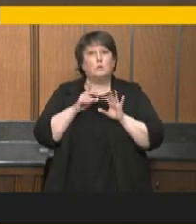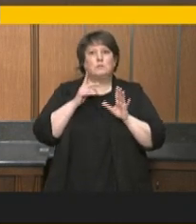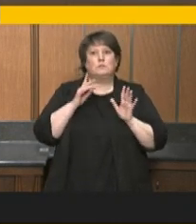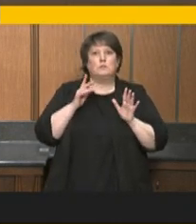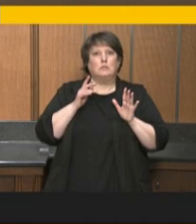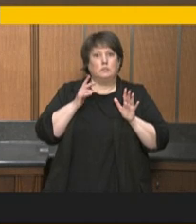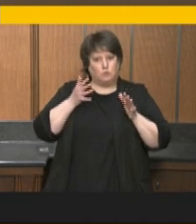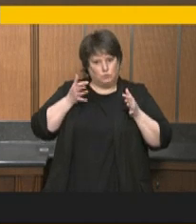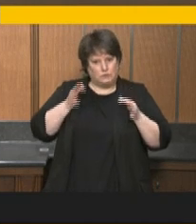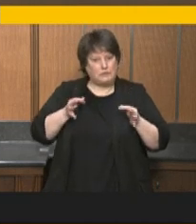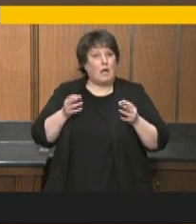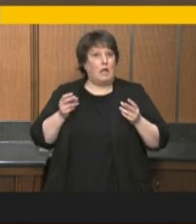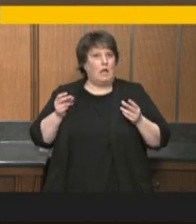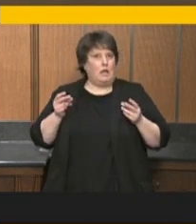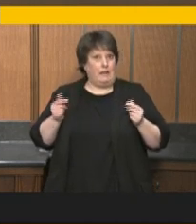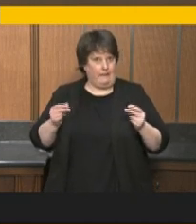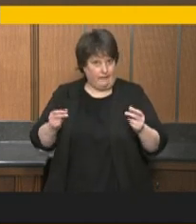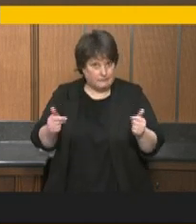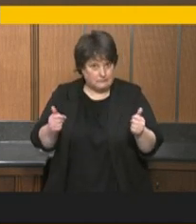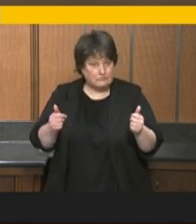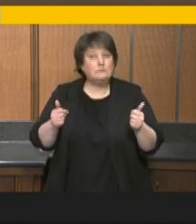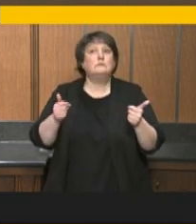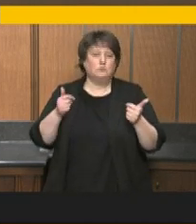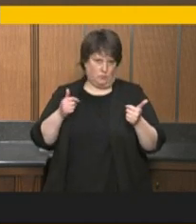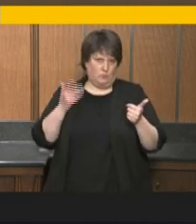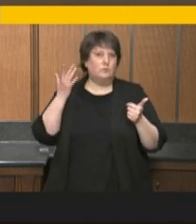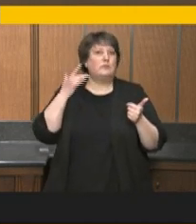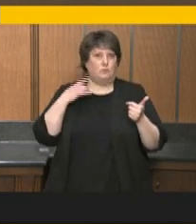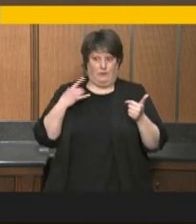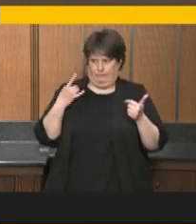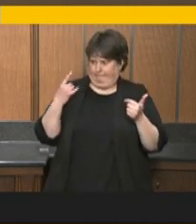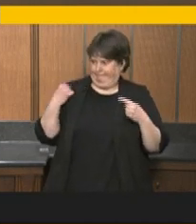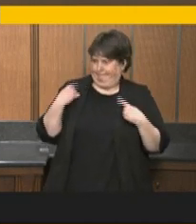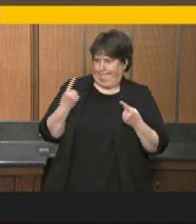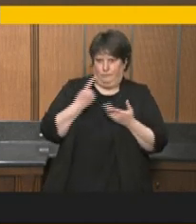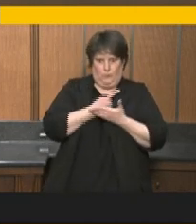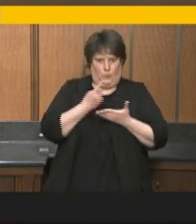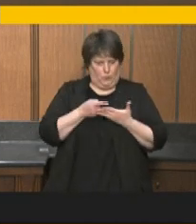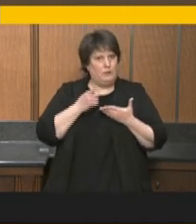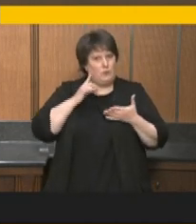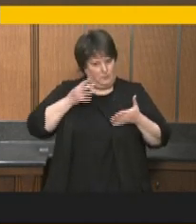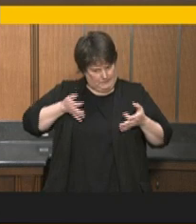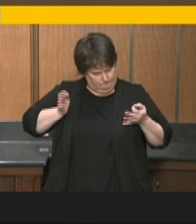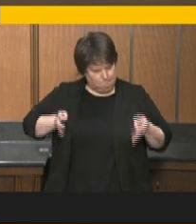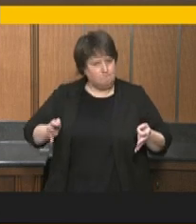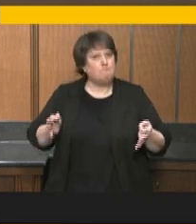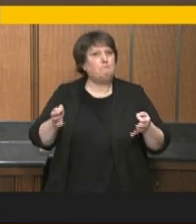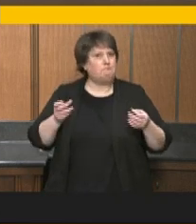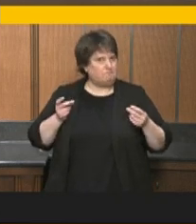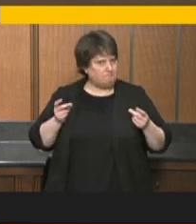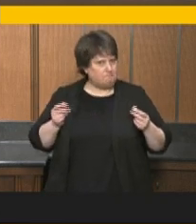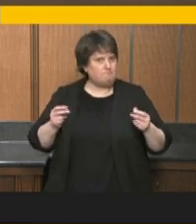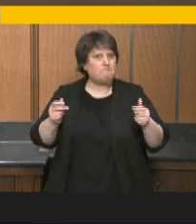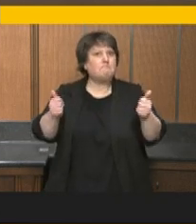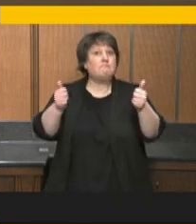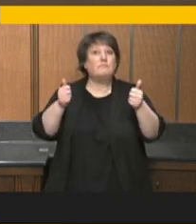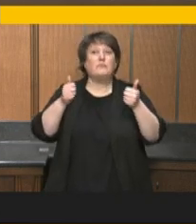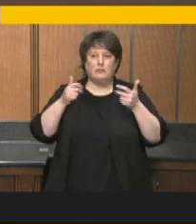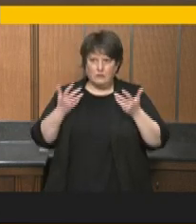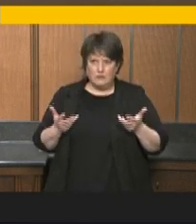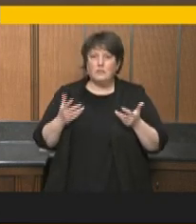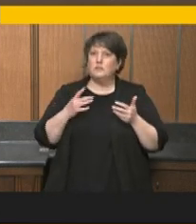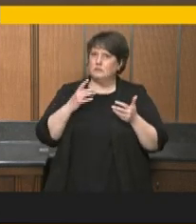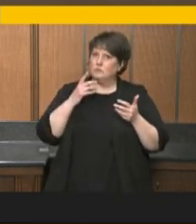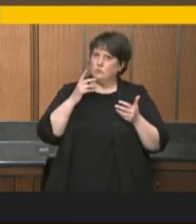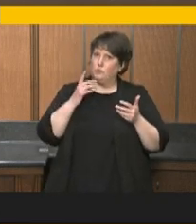swiftly. That's what we have done today and this week. When we make these decisions very swiftly, we think it is